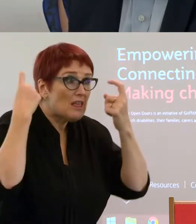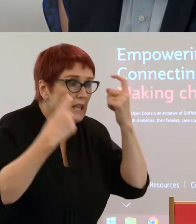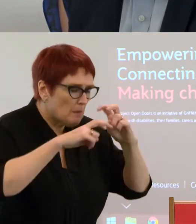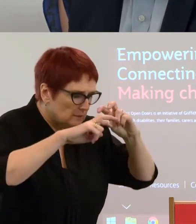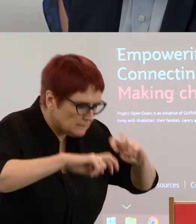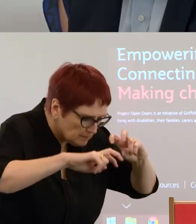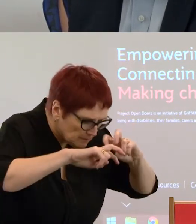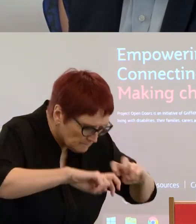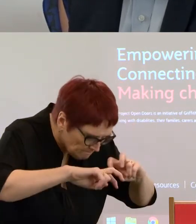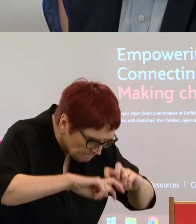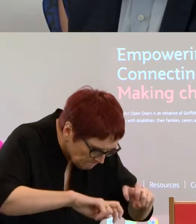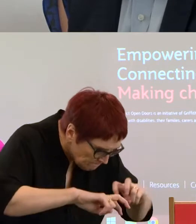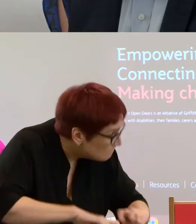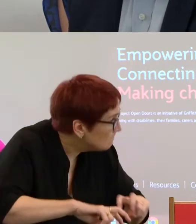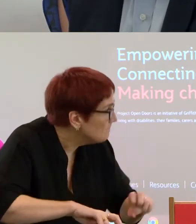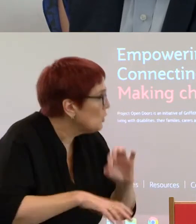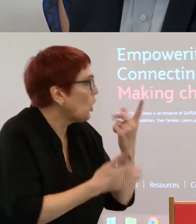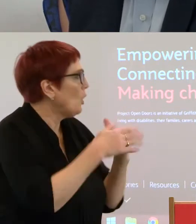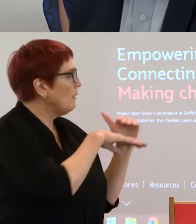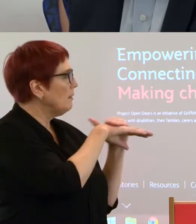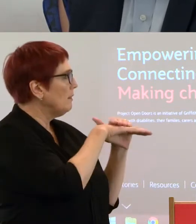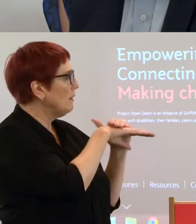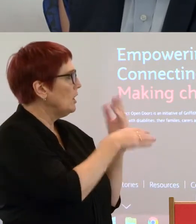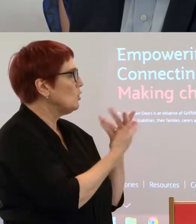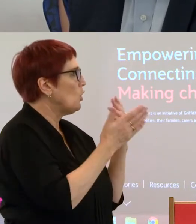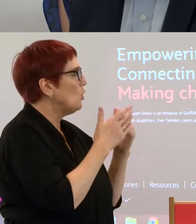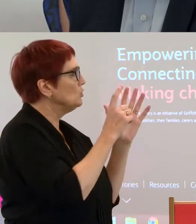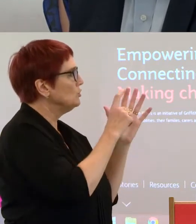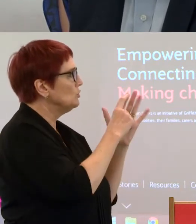deeper than what is put on Donald Trump's